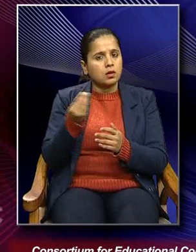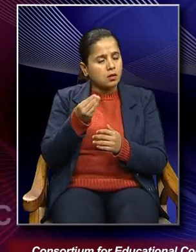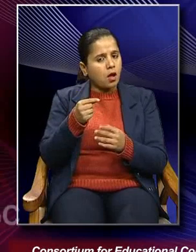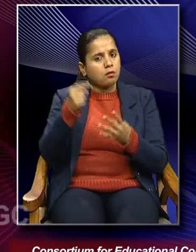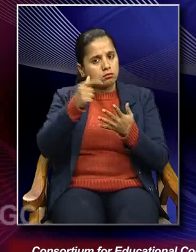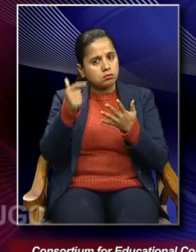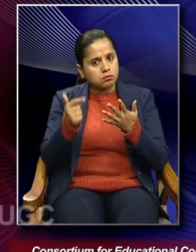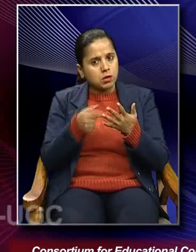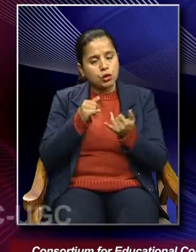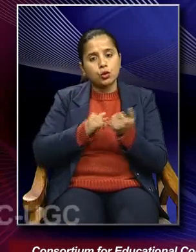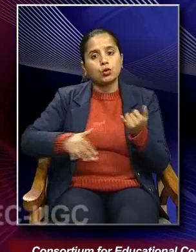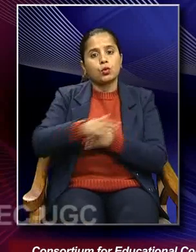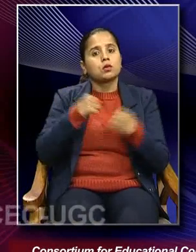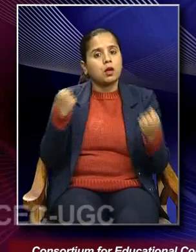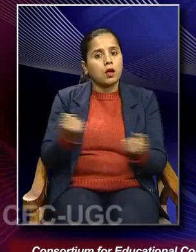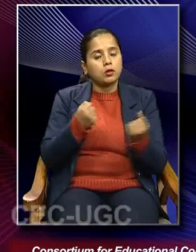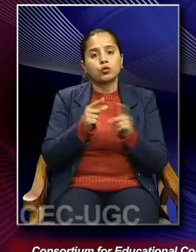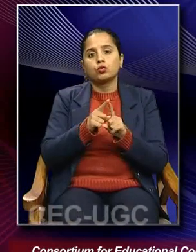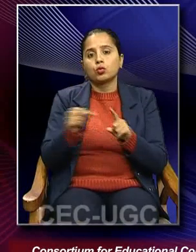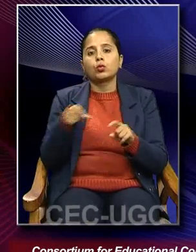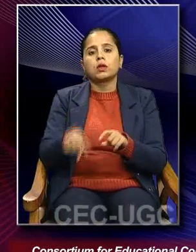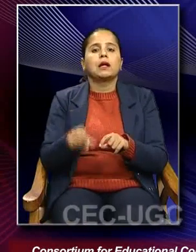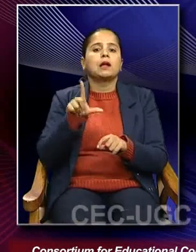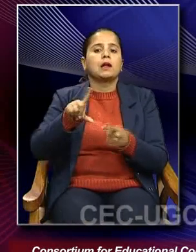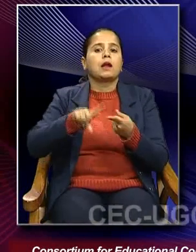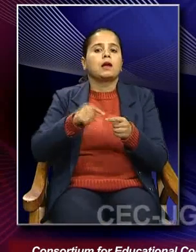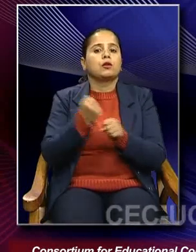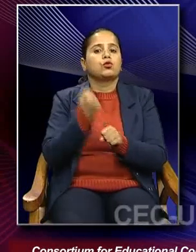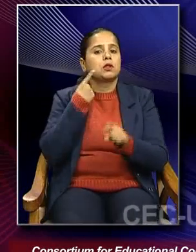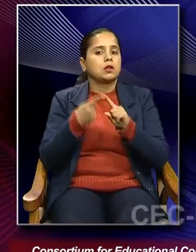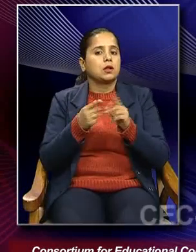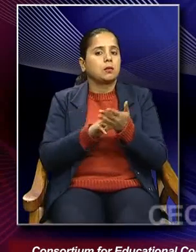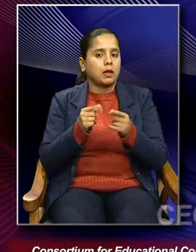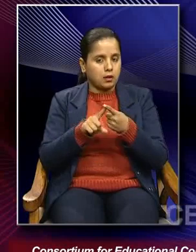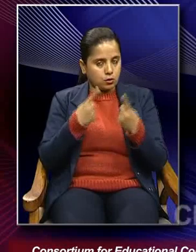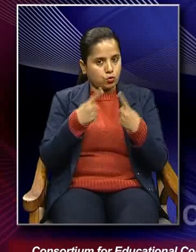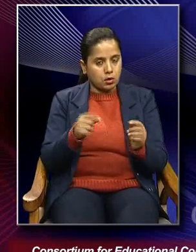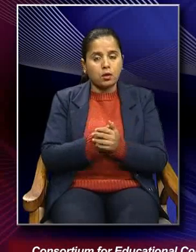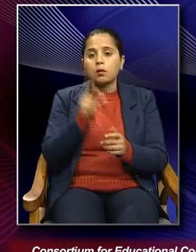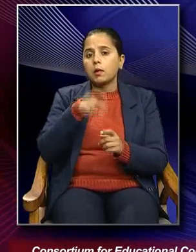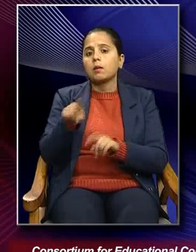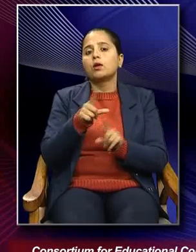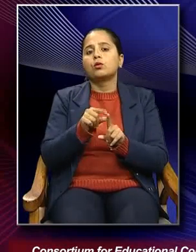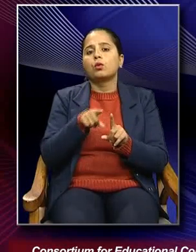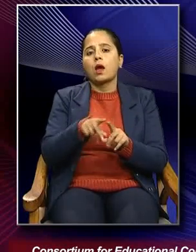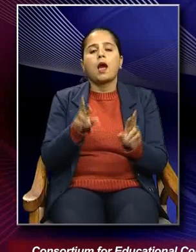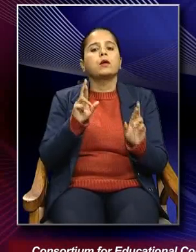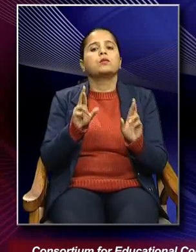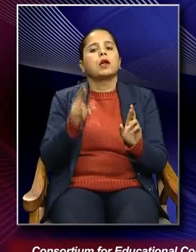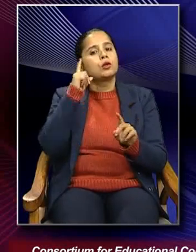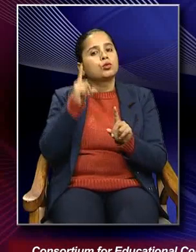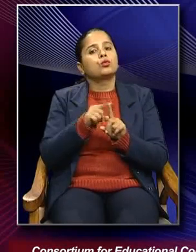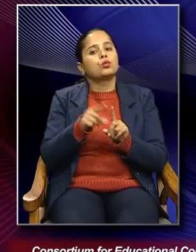particular social action is legitimate. People do mostly what they are expected to do.